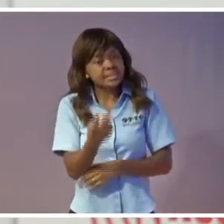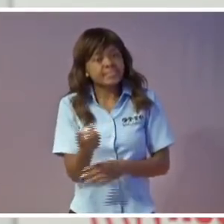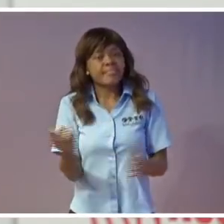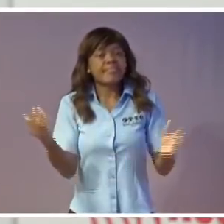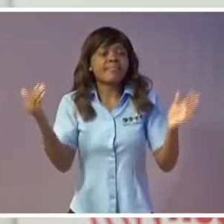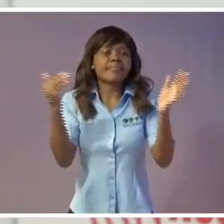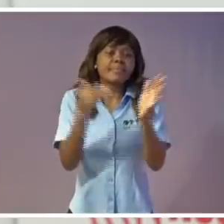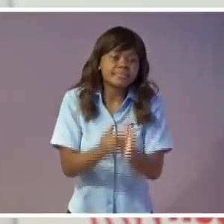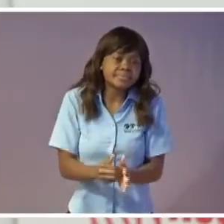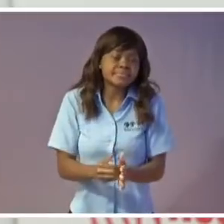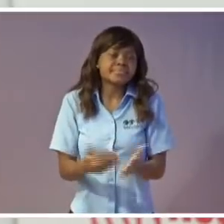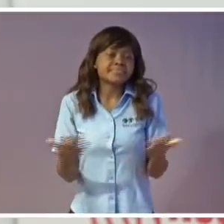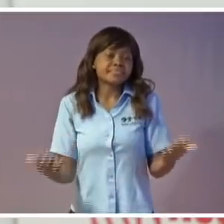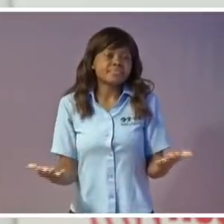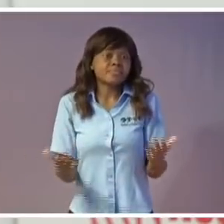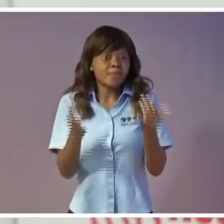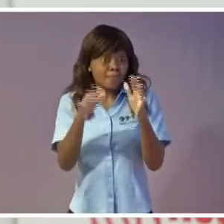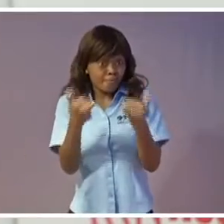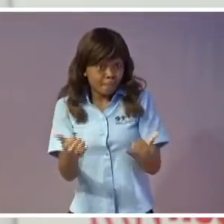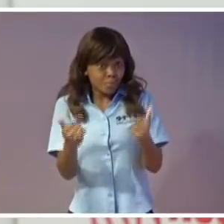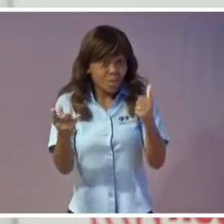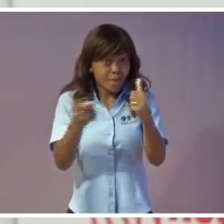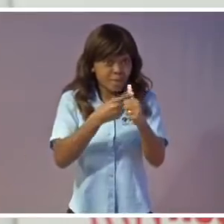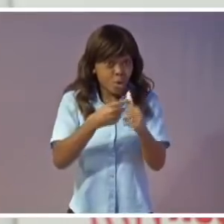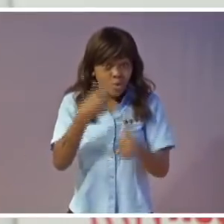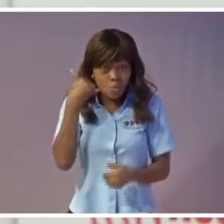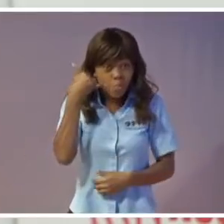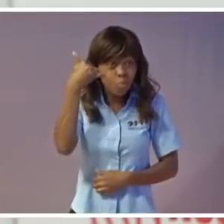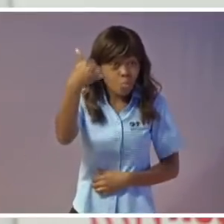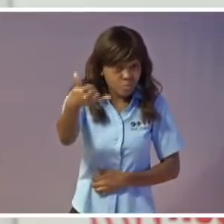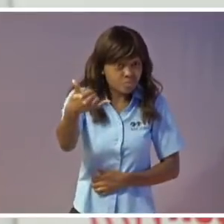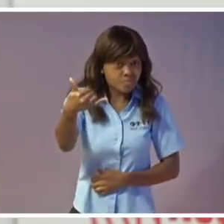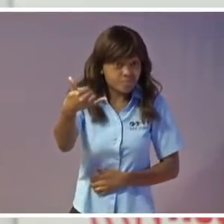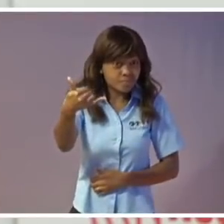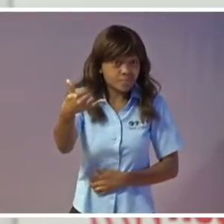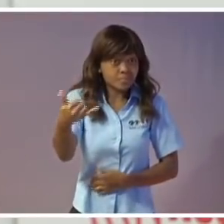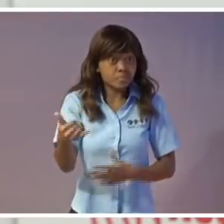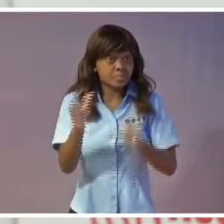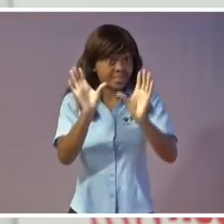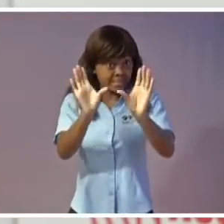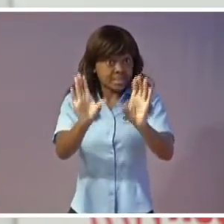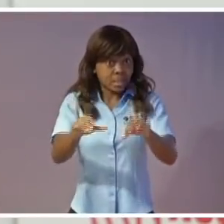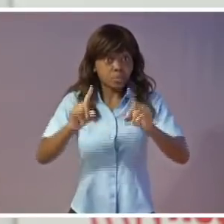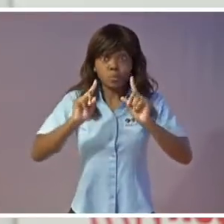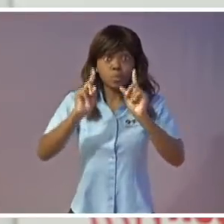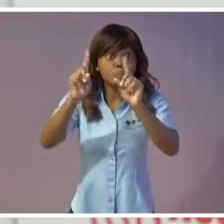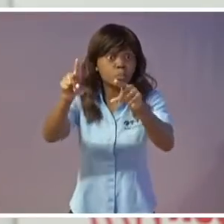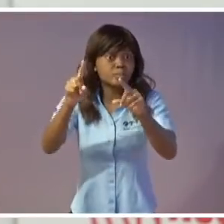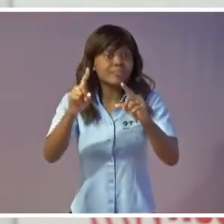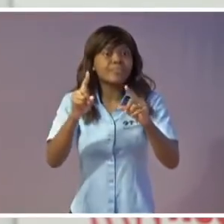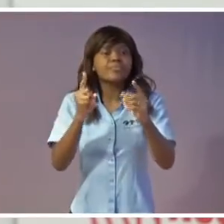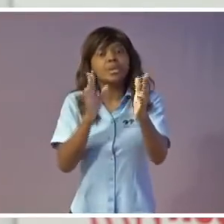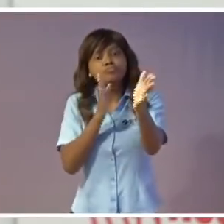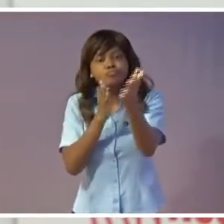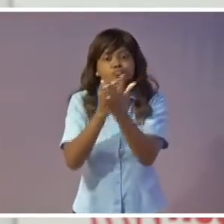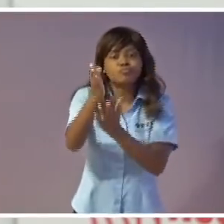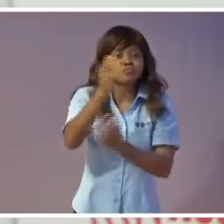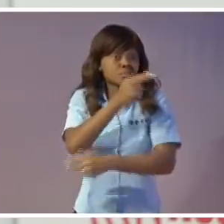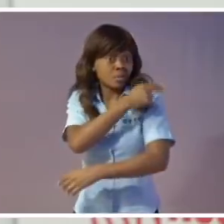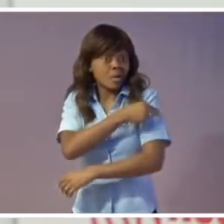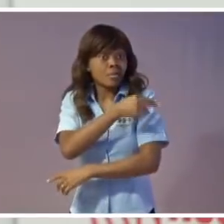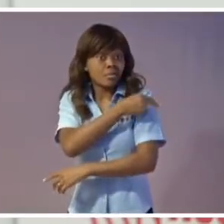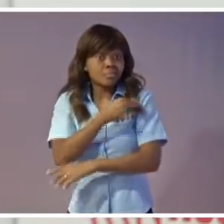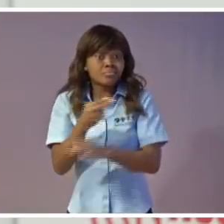or upon the initial call, they would have been ward level, meaning that they would have been ill,